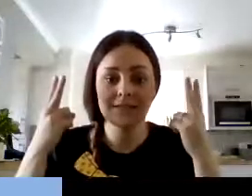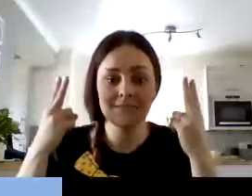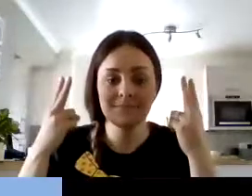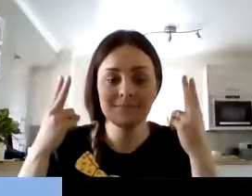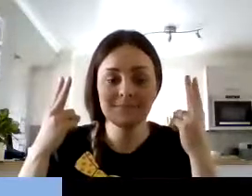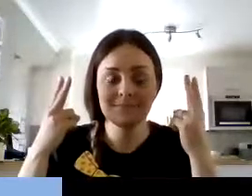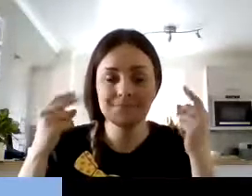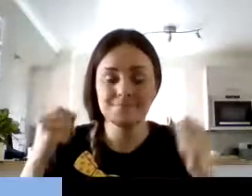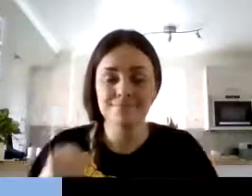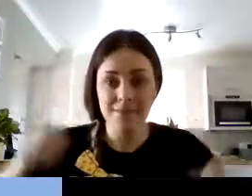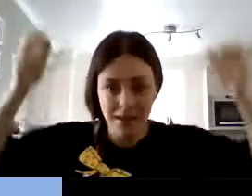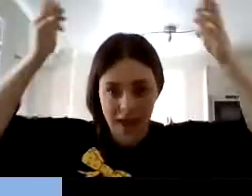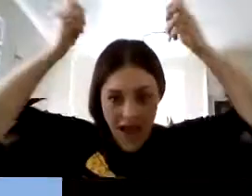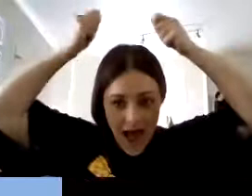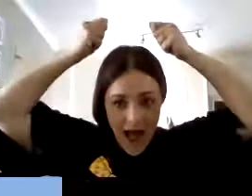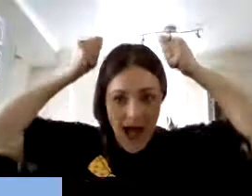Cat,